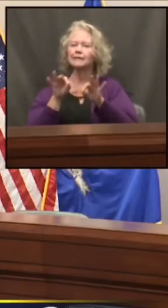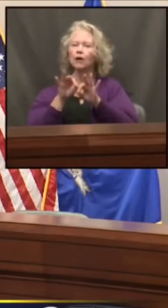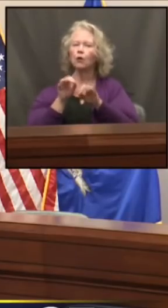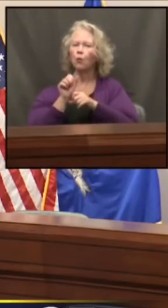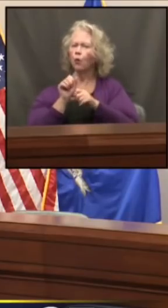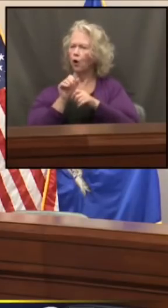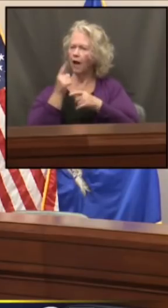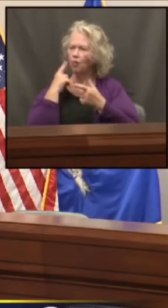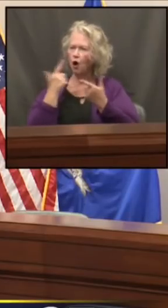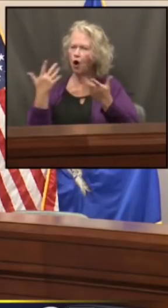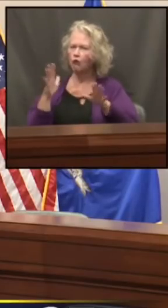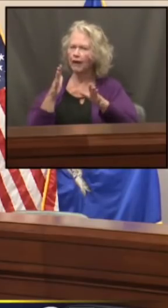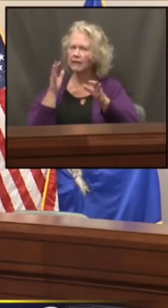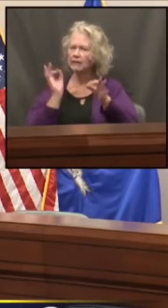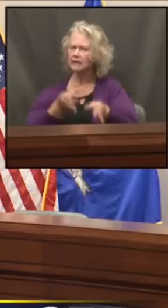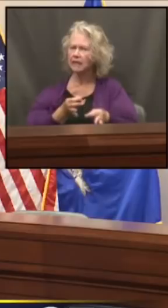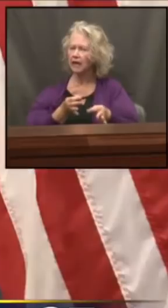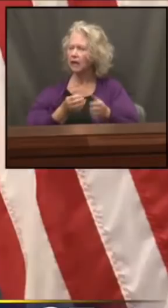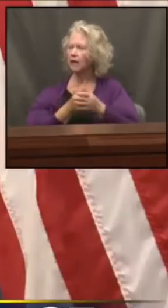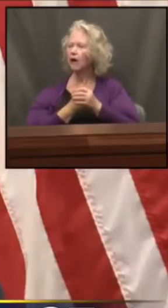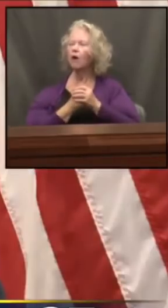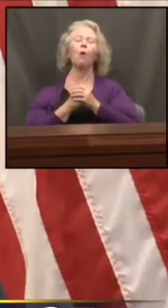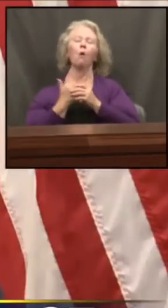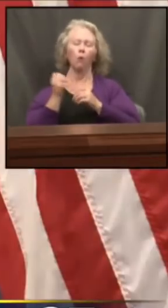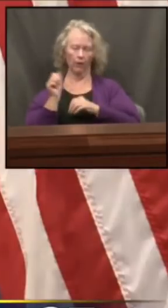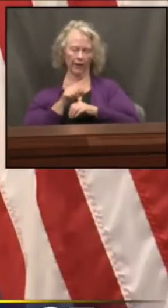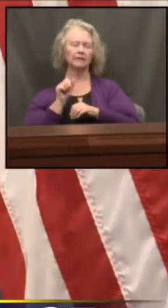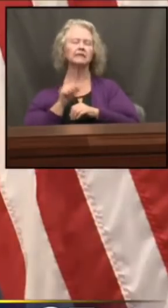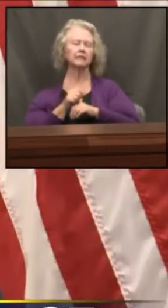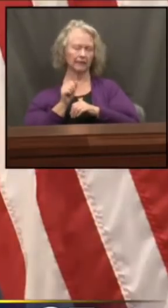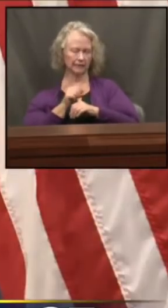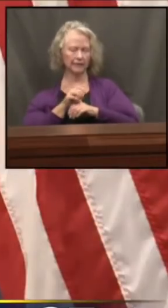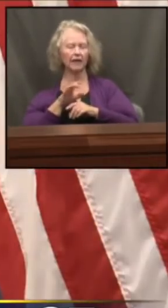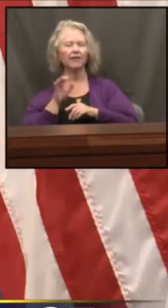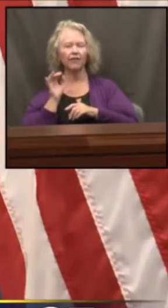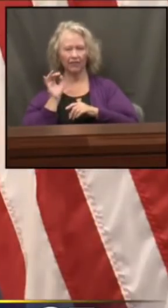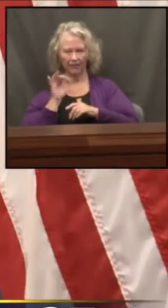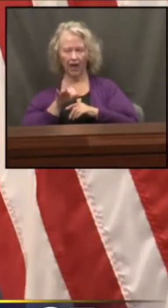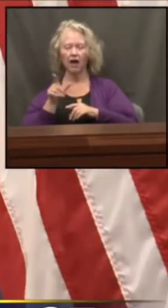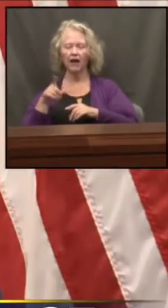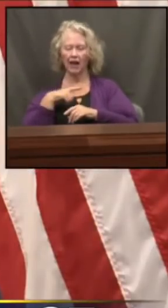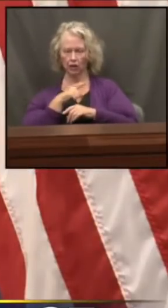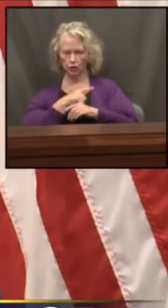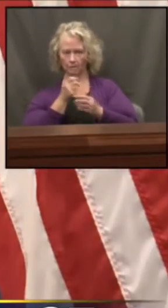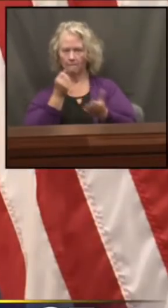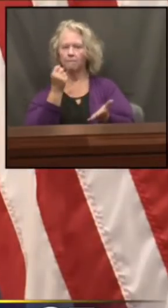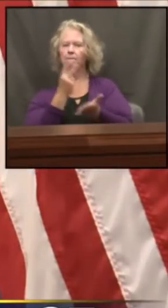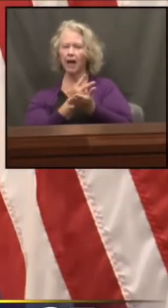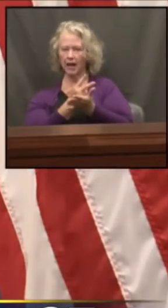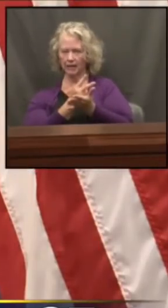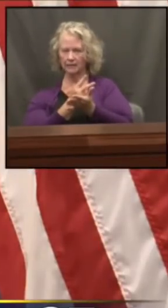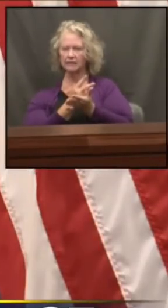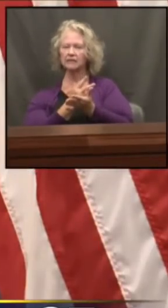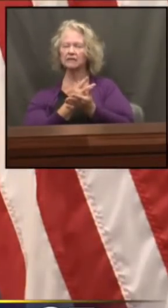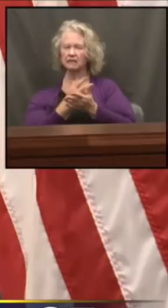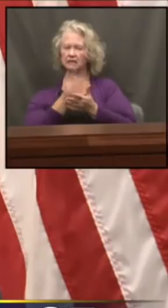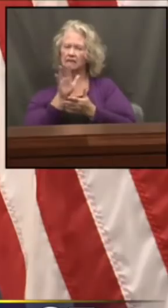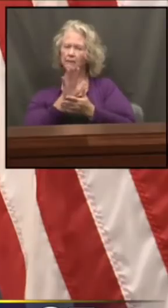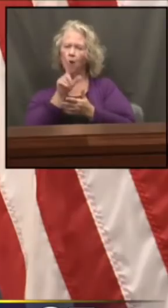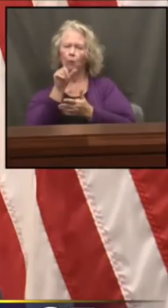done deal. Yeah, that was in the allocation that was passed by the legislature. It was approximately $20